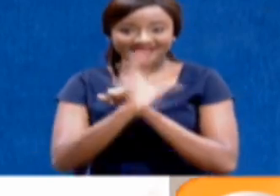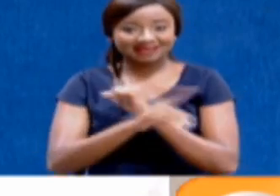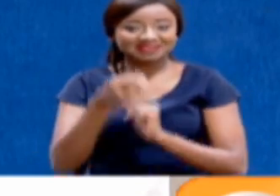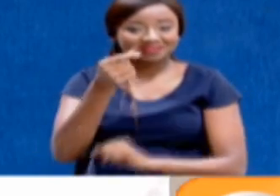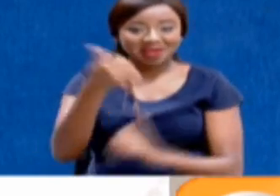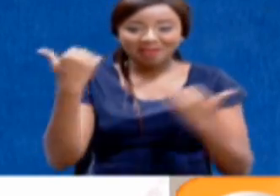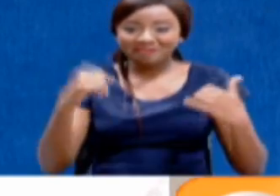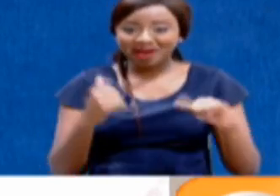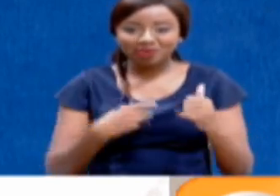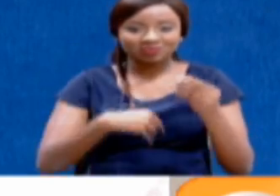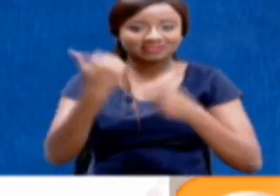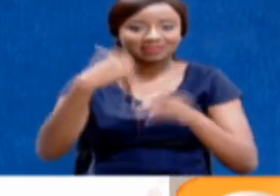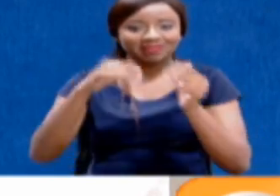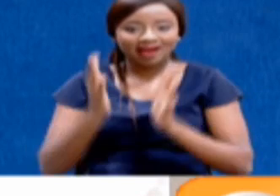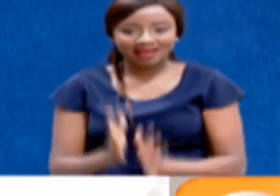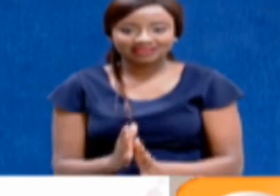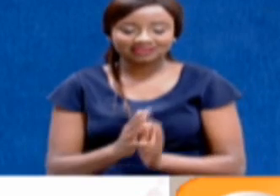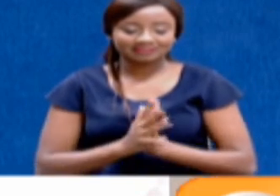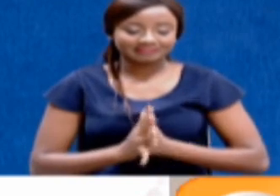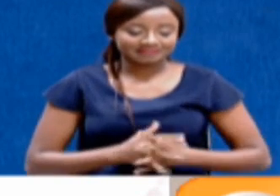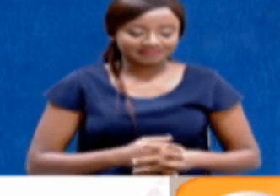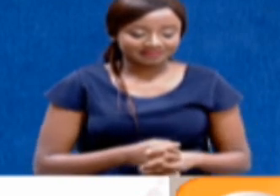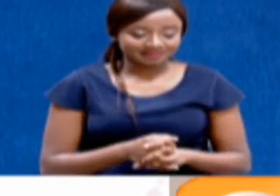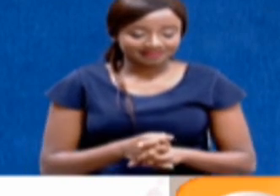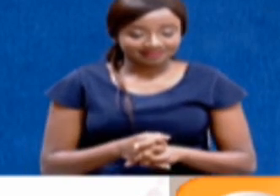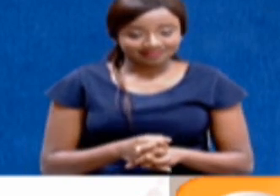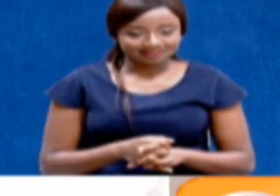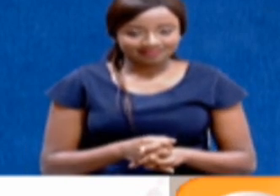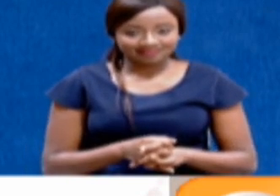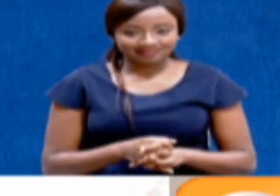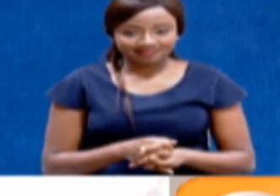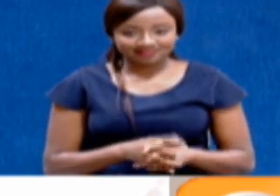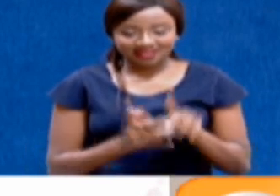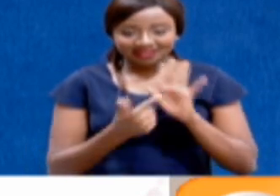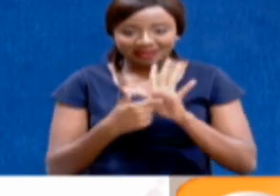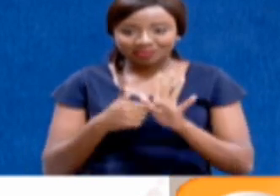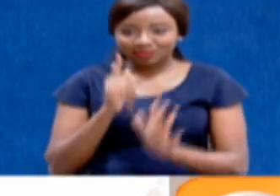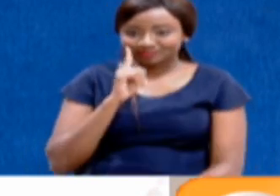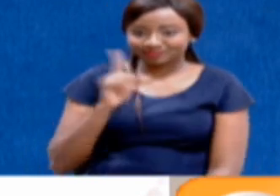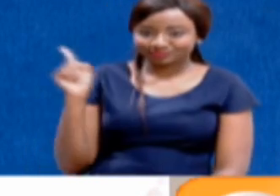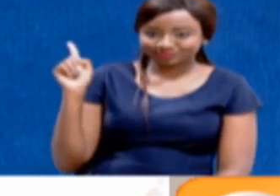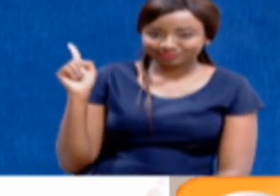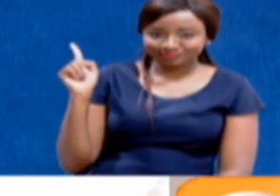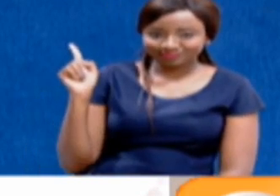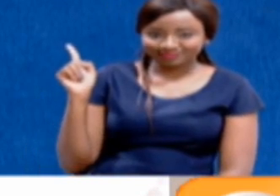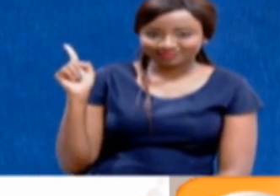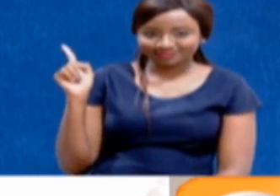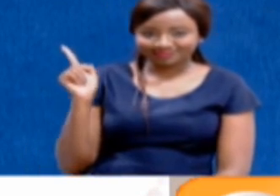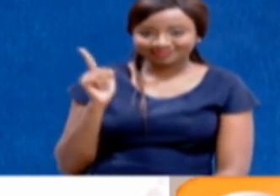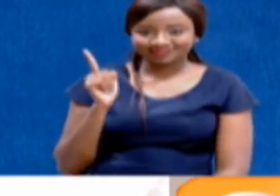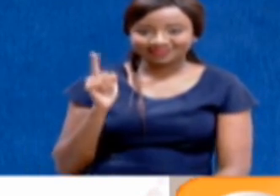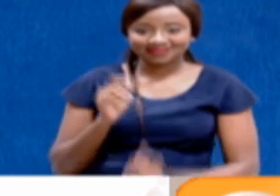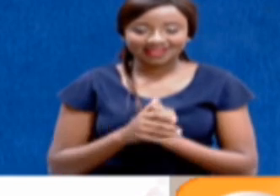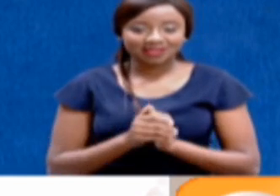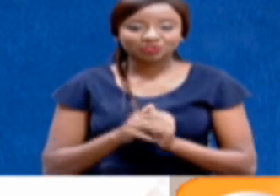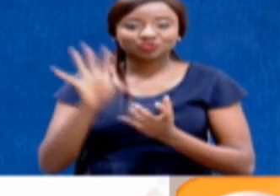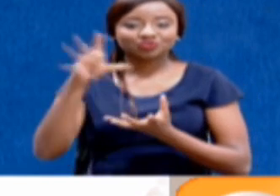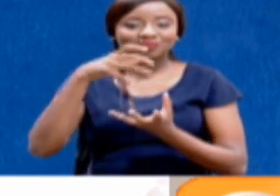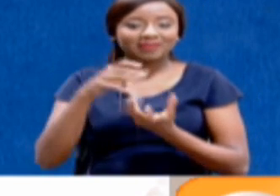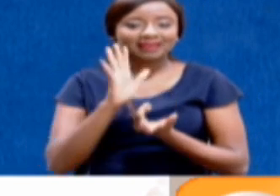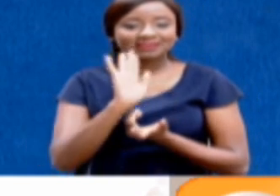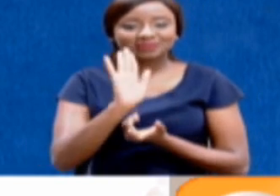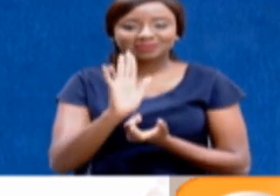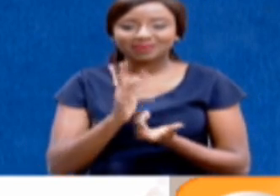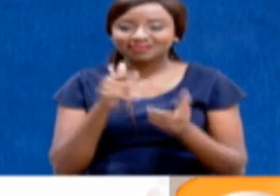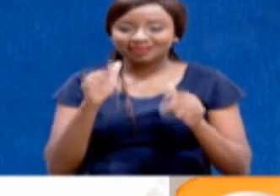delayed payments to suppliers above the stipulated 90 days. One of them, Tuskys Supermarkets, has been under sharp focus in the past